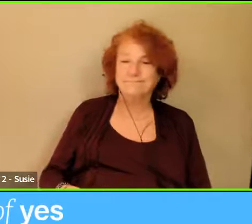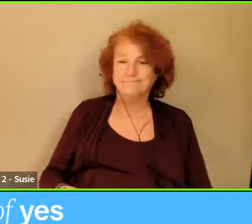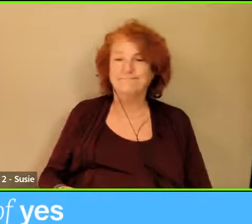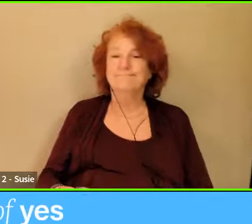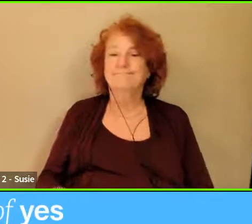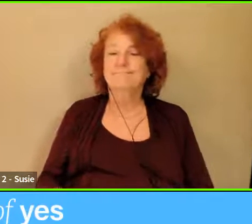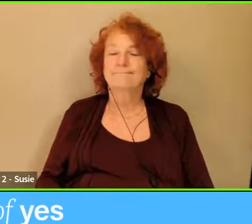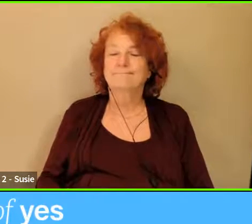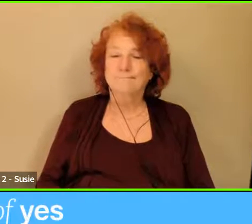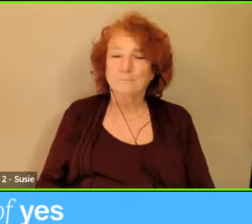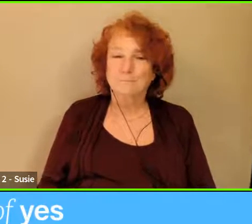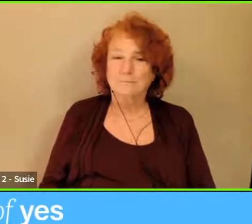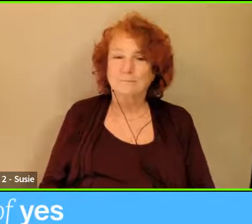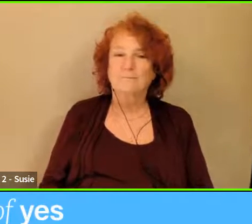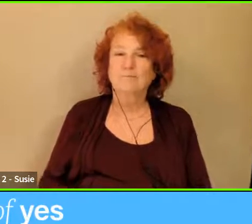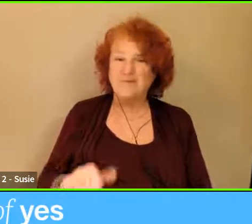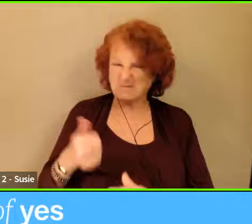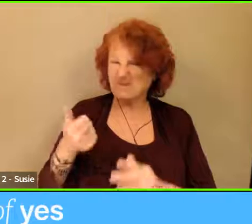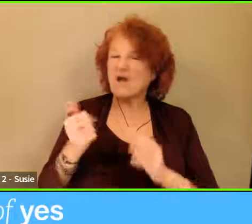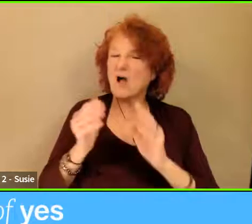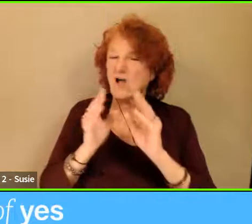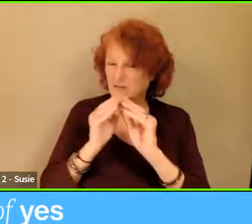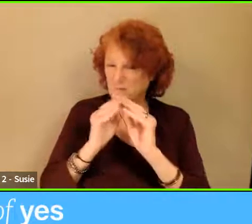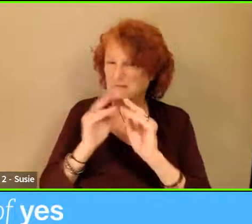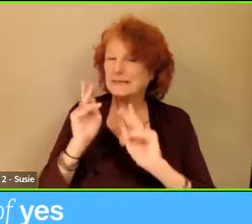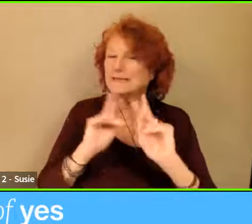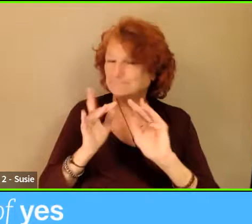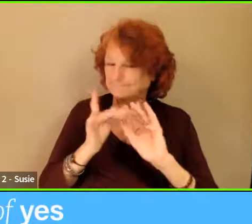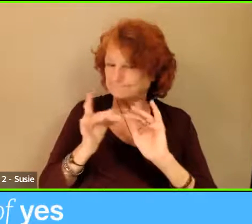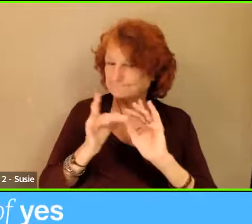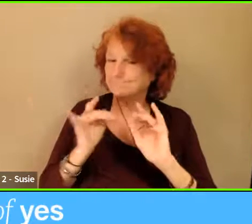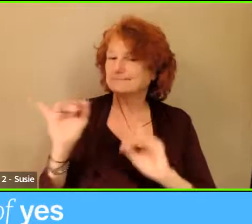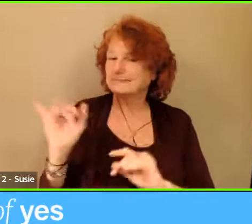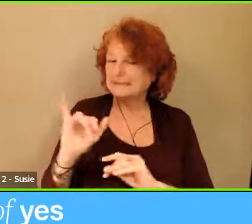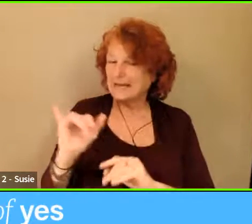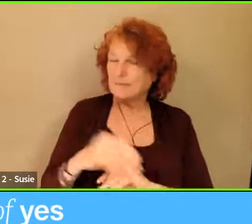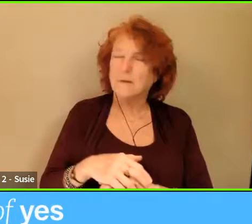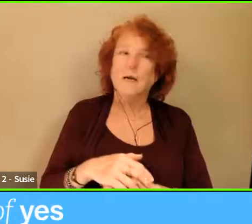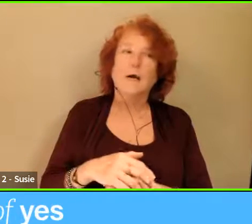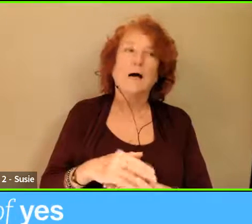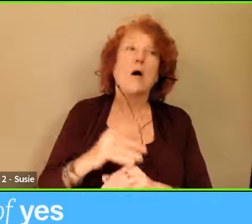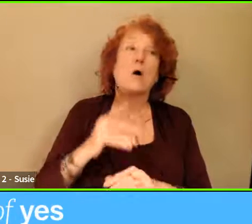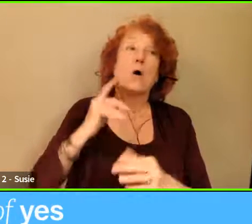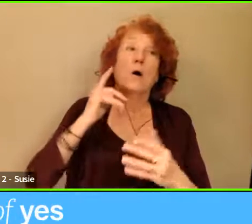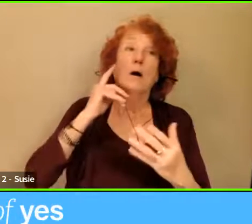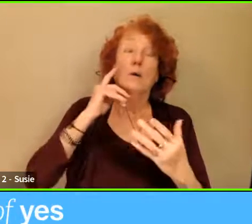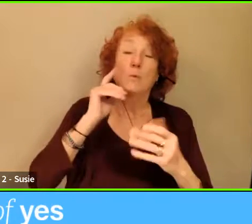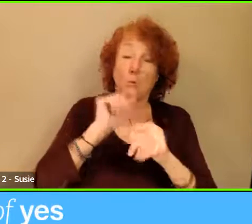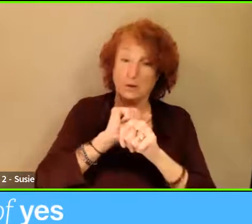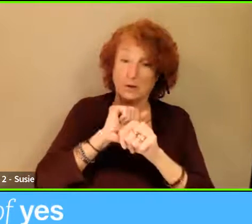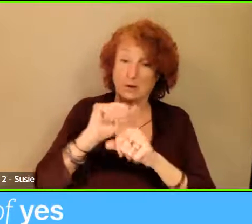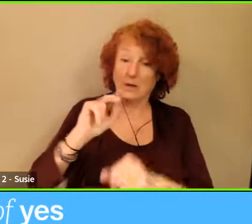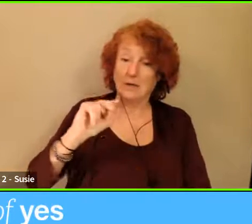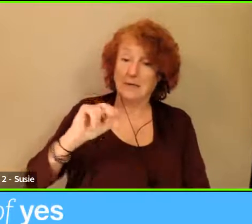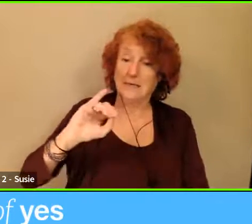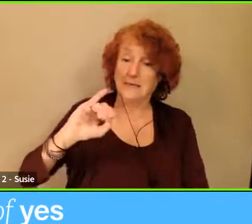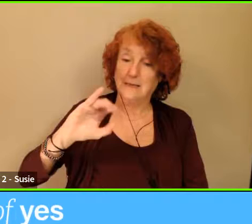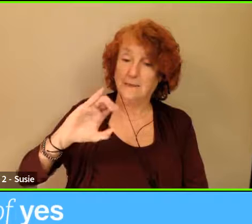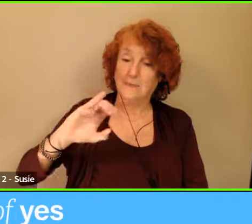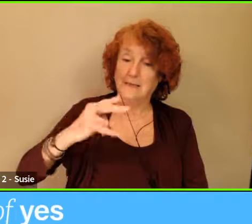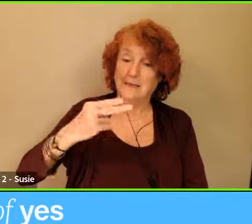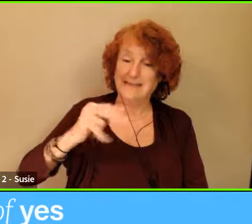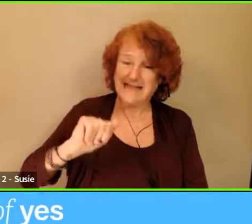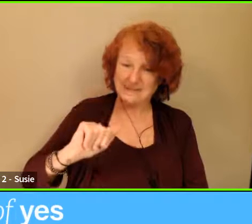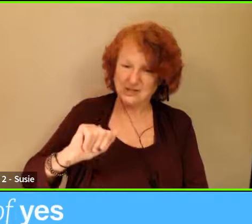that in some of our other meetings around here. We've heard from our we're working with NYCHA as well. We've heard from them